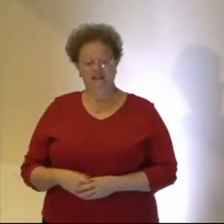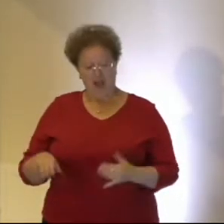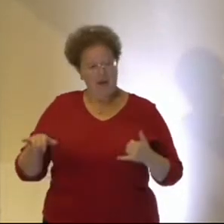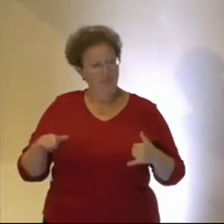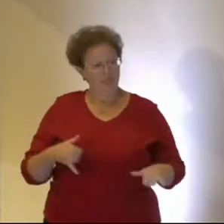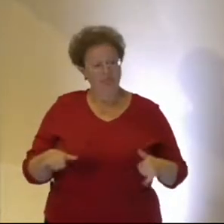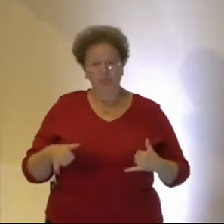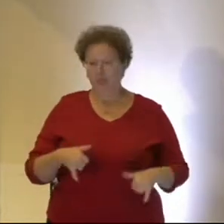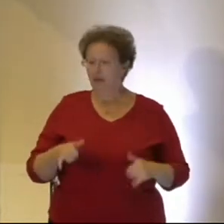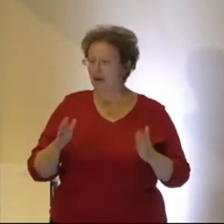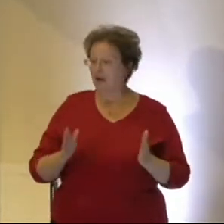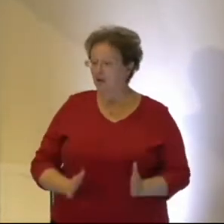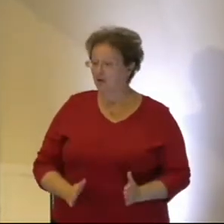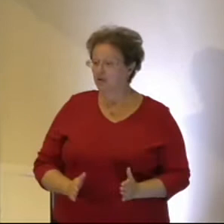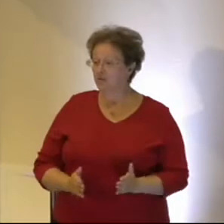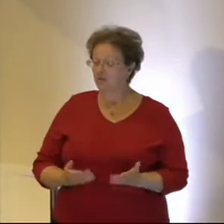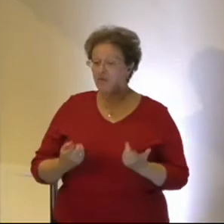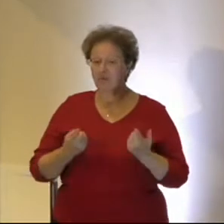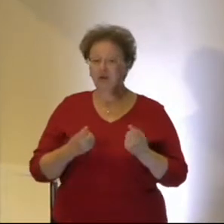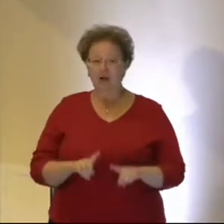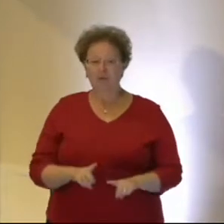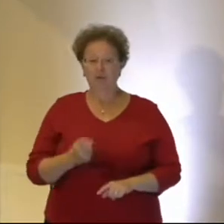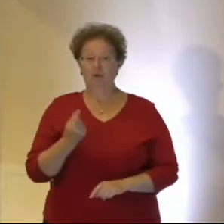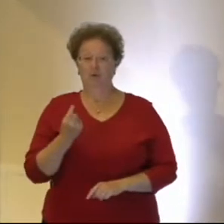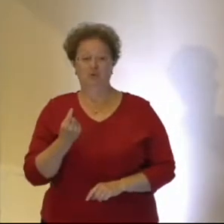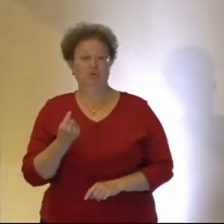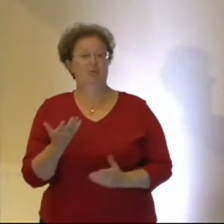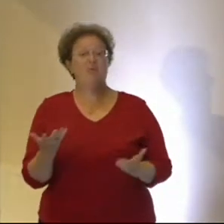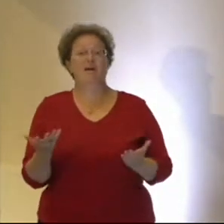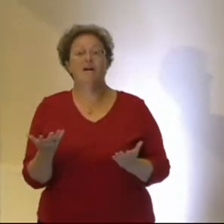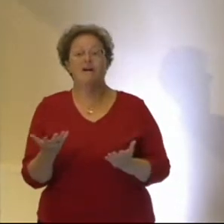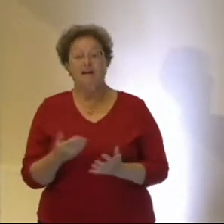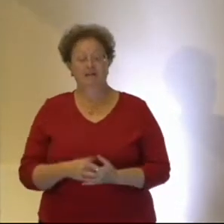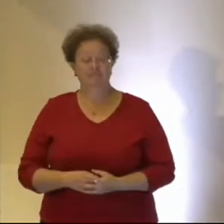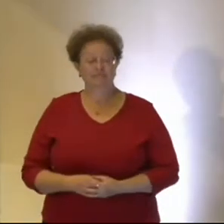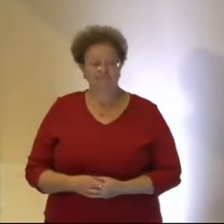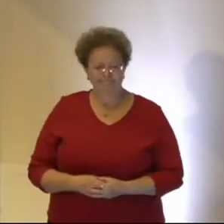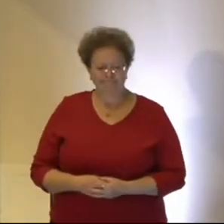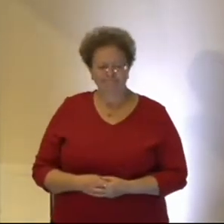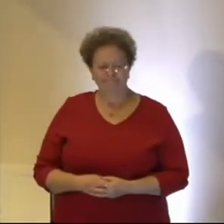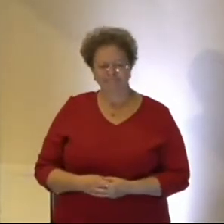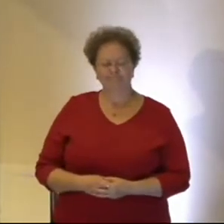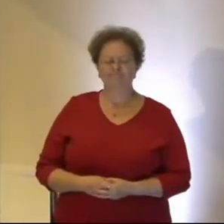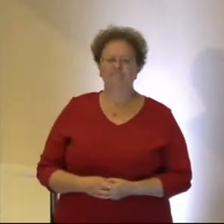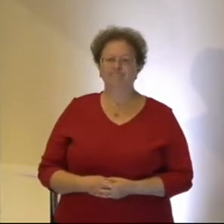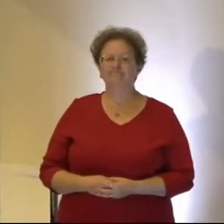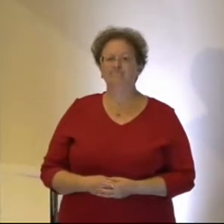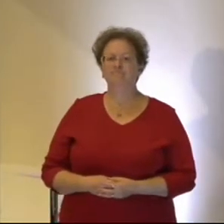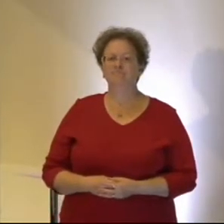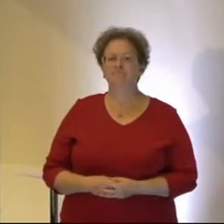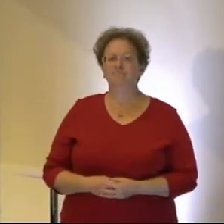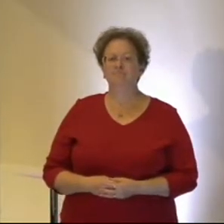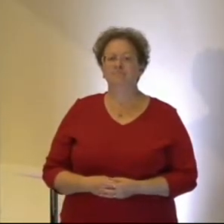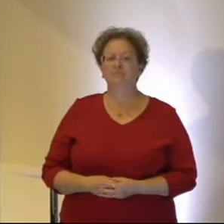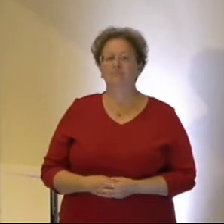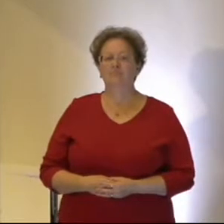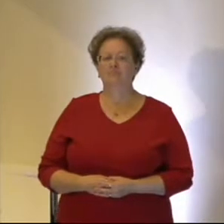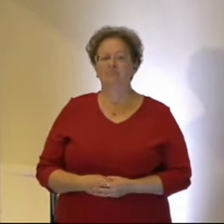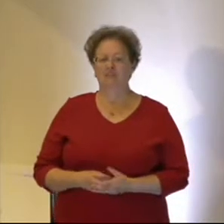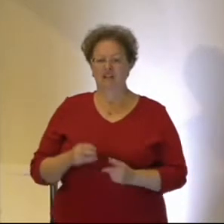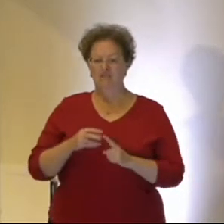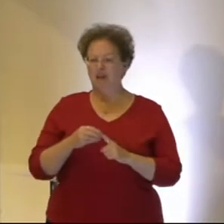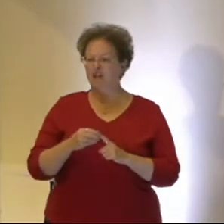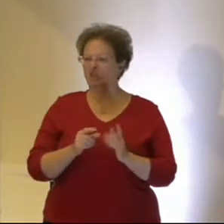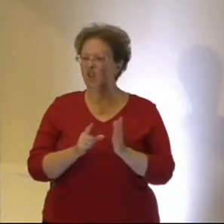in that time and the big plays that they did that resulted in the victory for the gospel and for us, especially